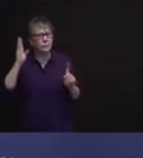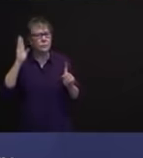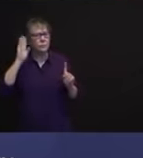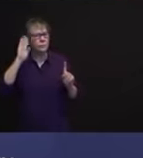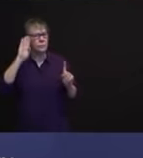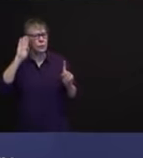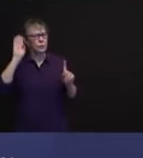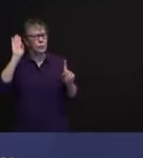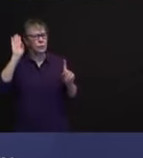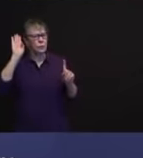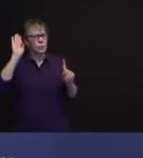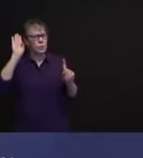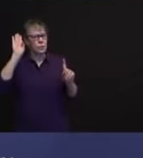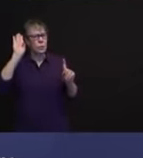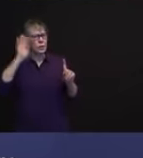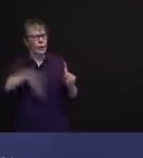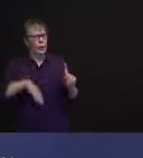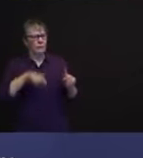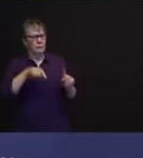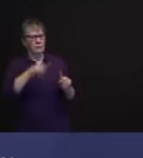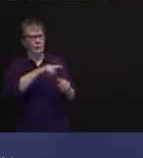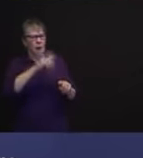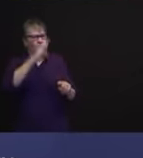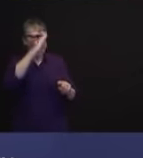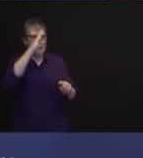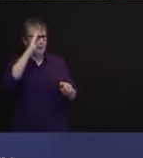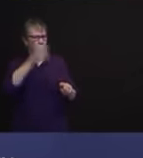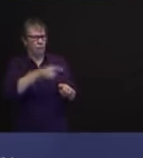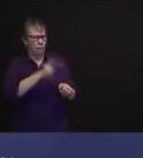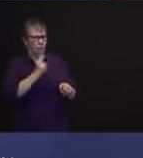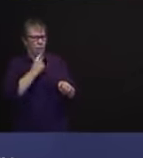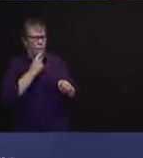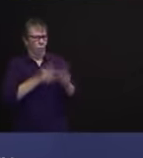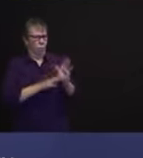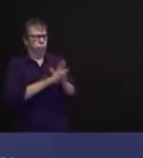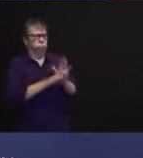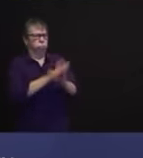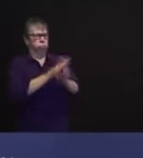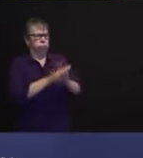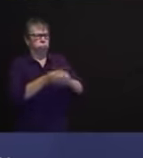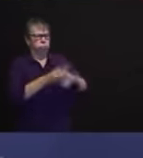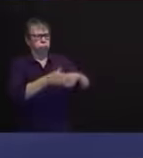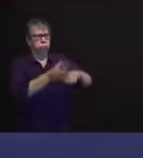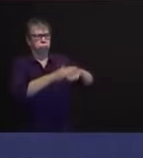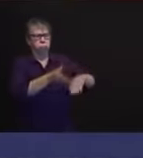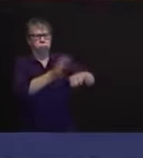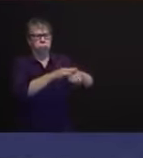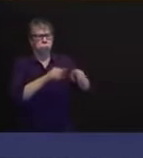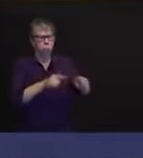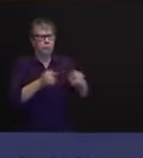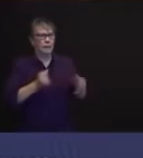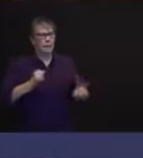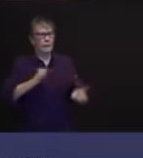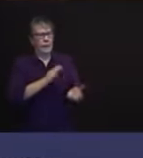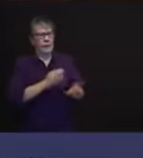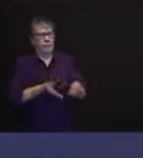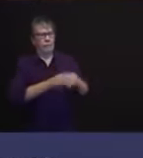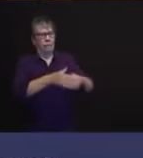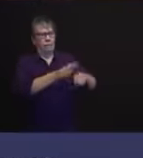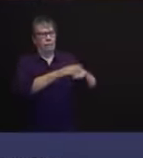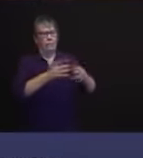showing more cases now than they were certainly 3-4 months ago. I think your second question was what constitutes an